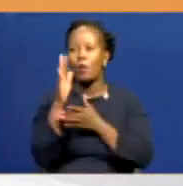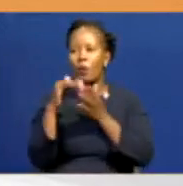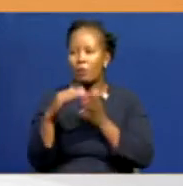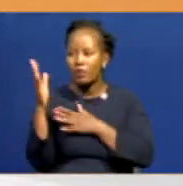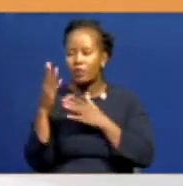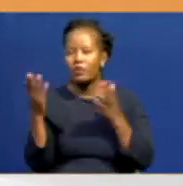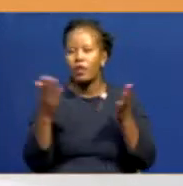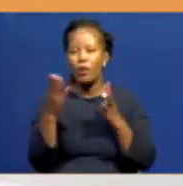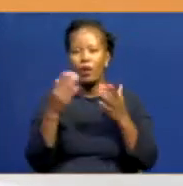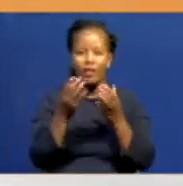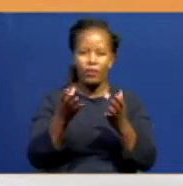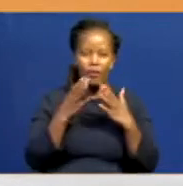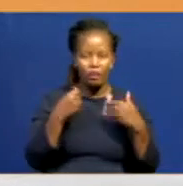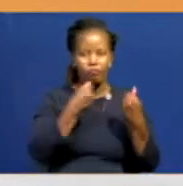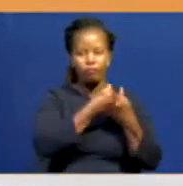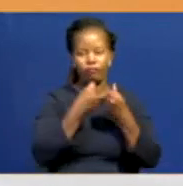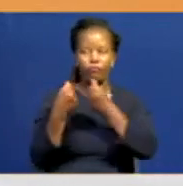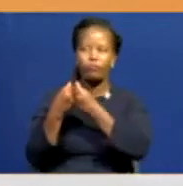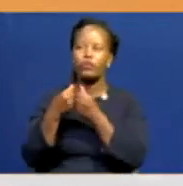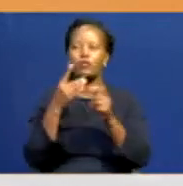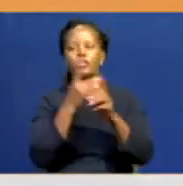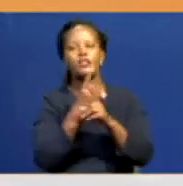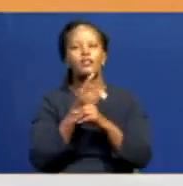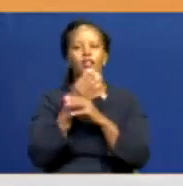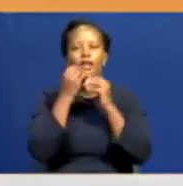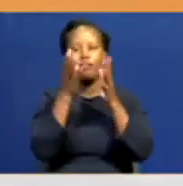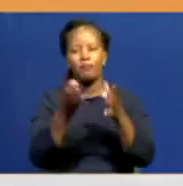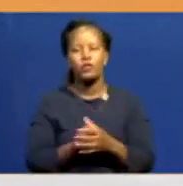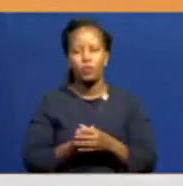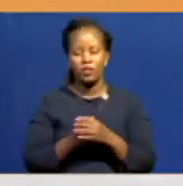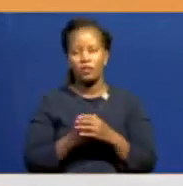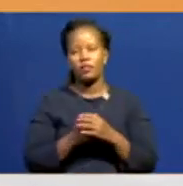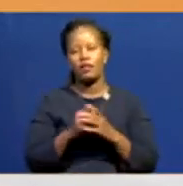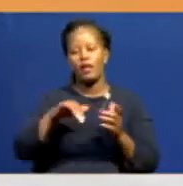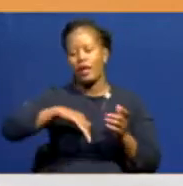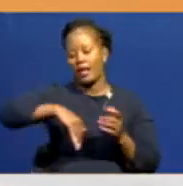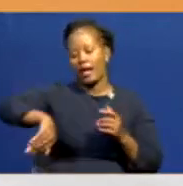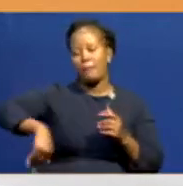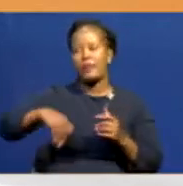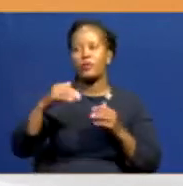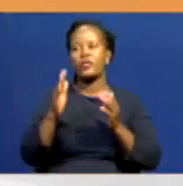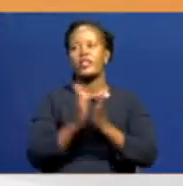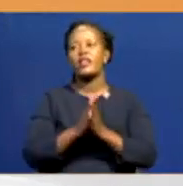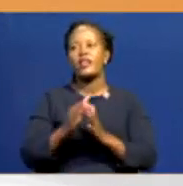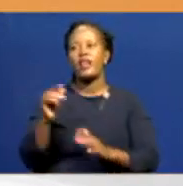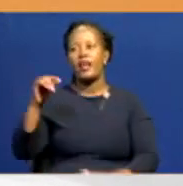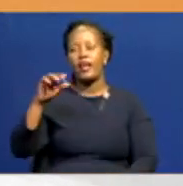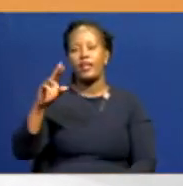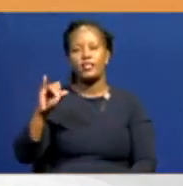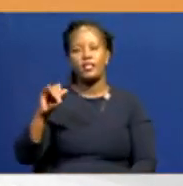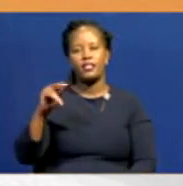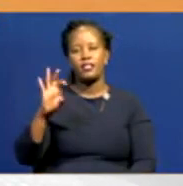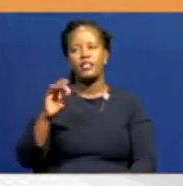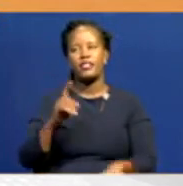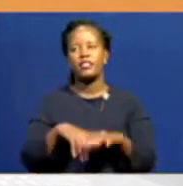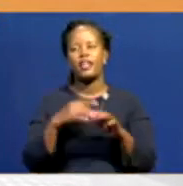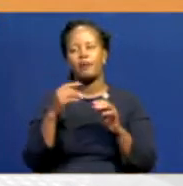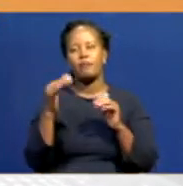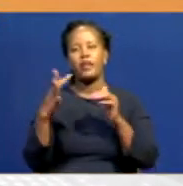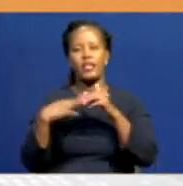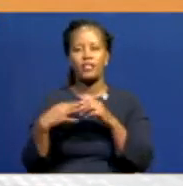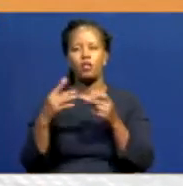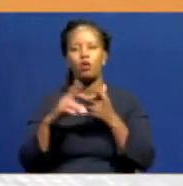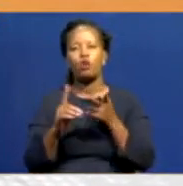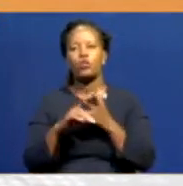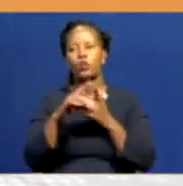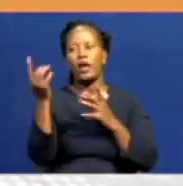Lucy Sedu and the rest of the details. Cameroon and Guinea also coming up at 8, and then the last one, Algeria 2019